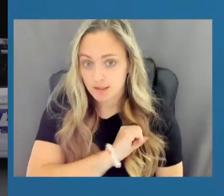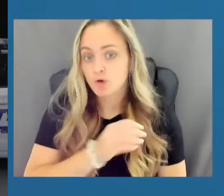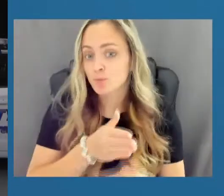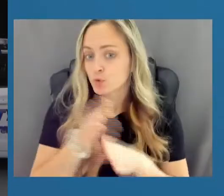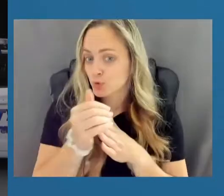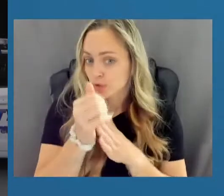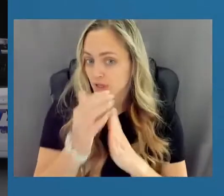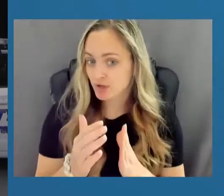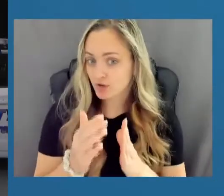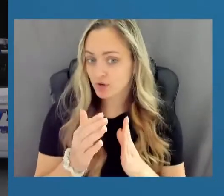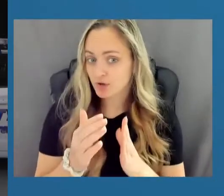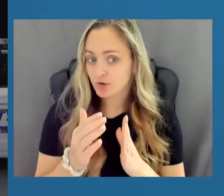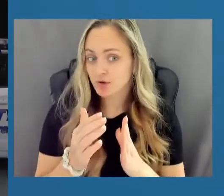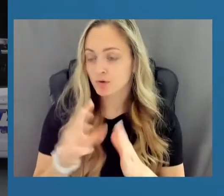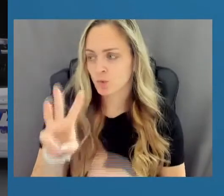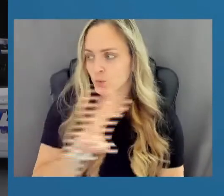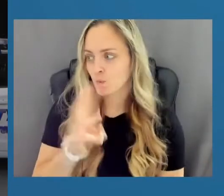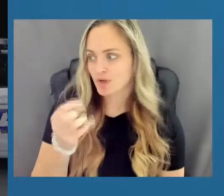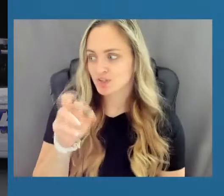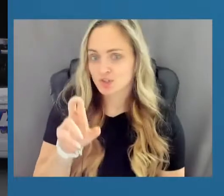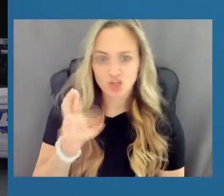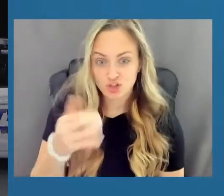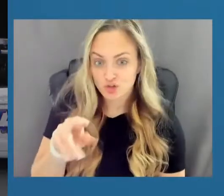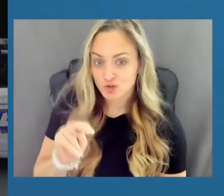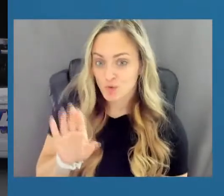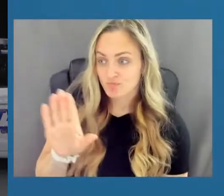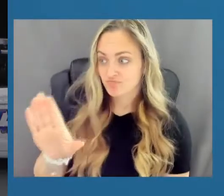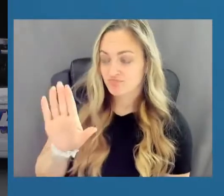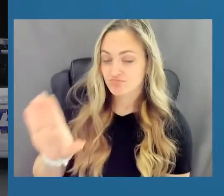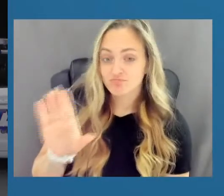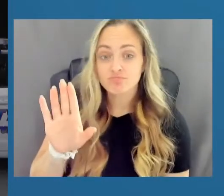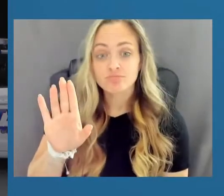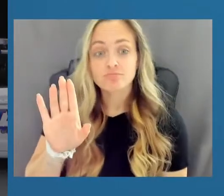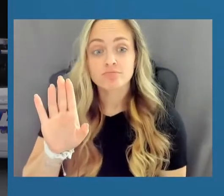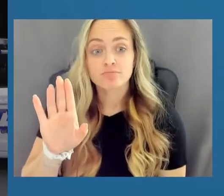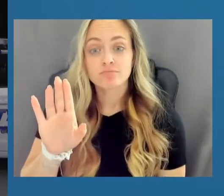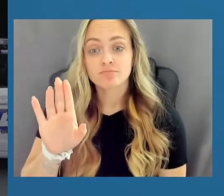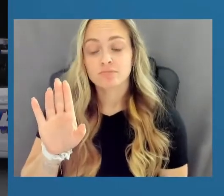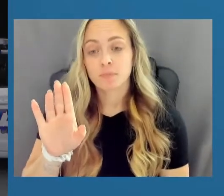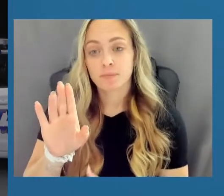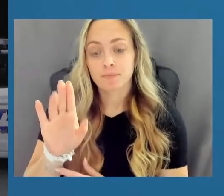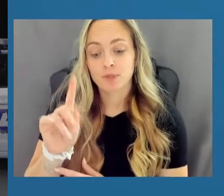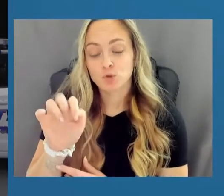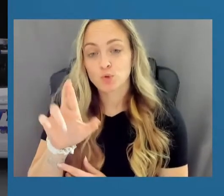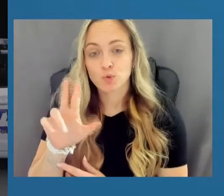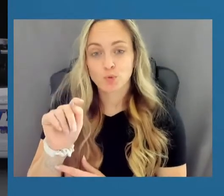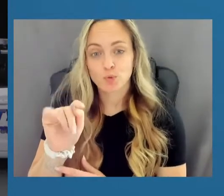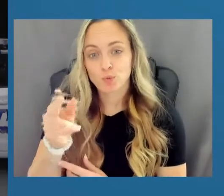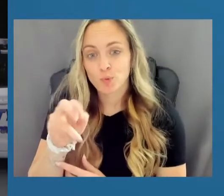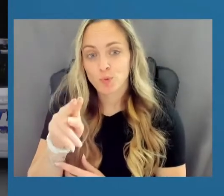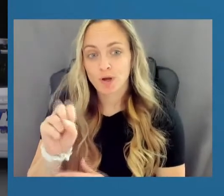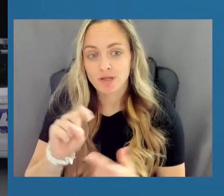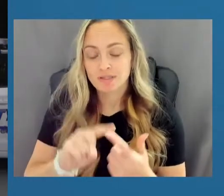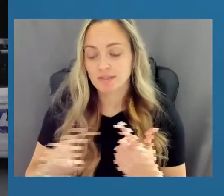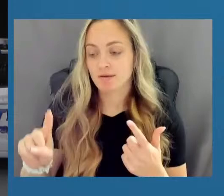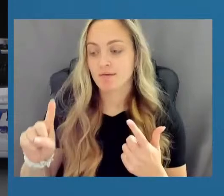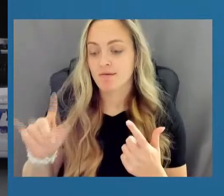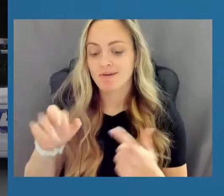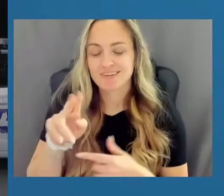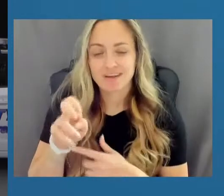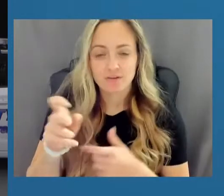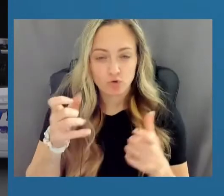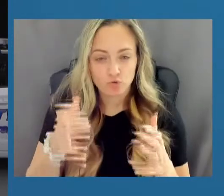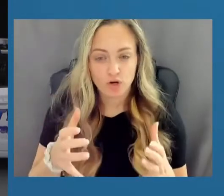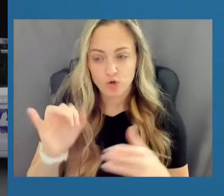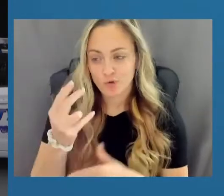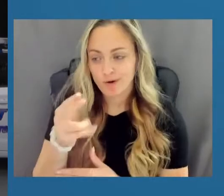leader, Westchester's own, Andre Stewart Cousins. You'll be hearing from her in a couple of moments. Our county executive, Ken Jenkins, a longtime